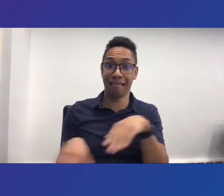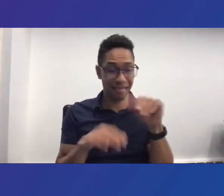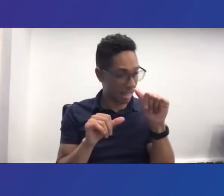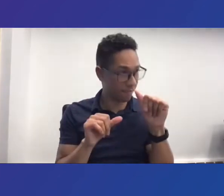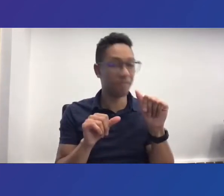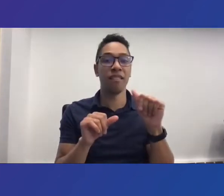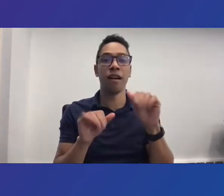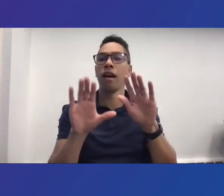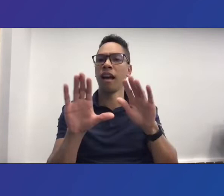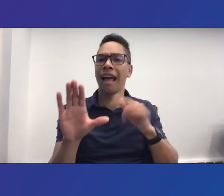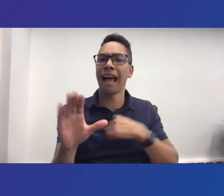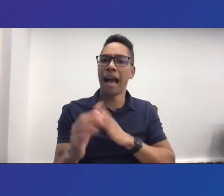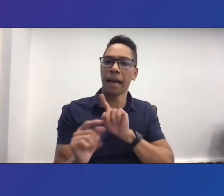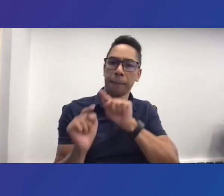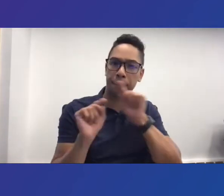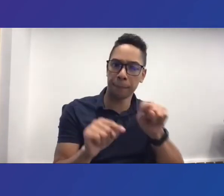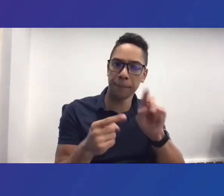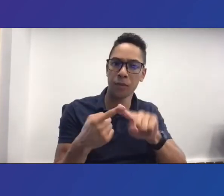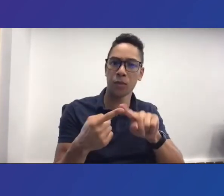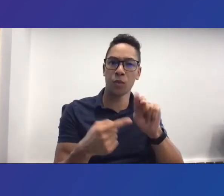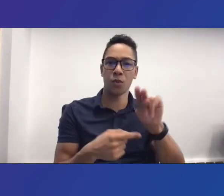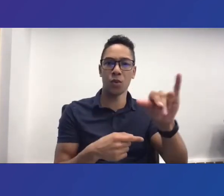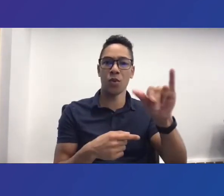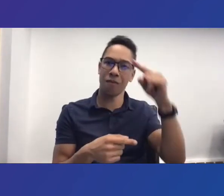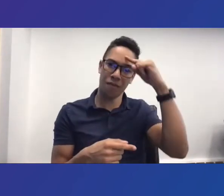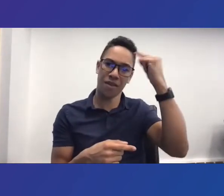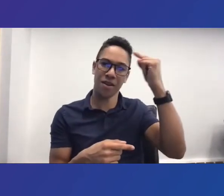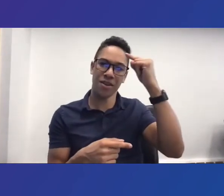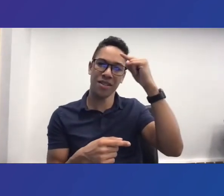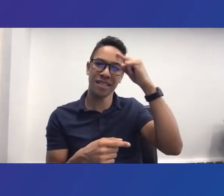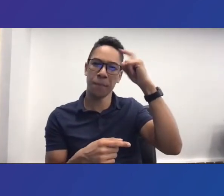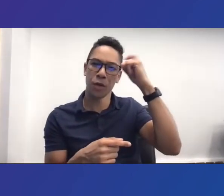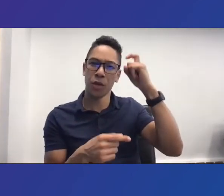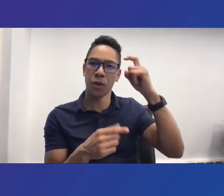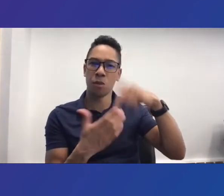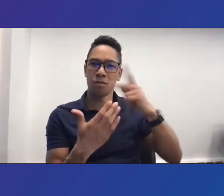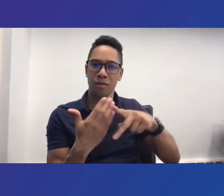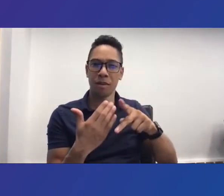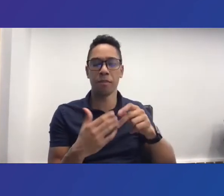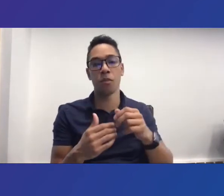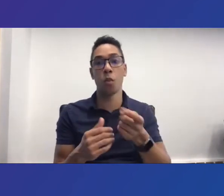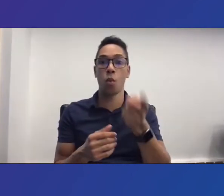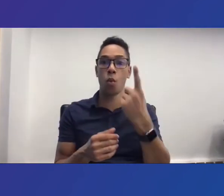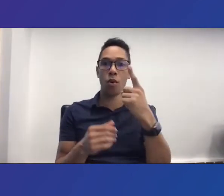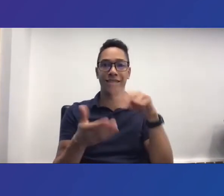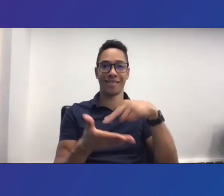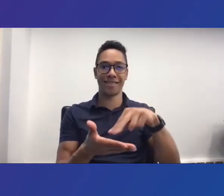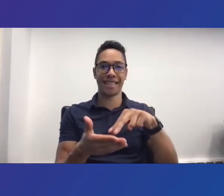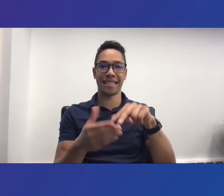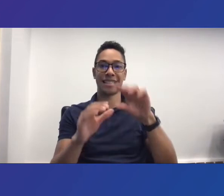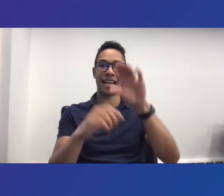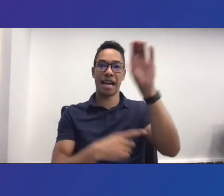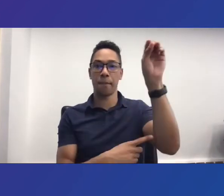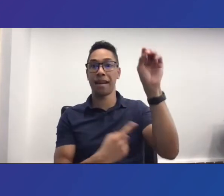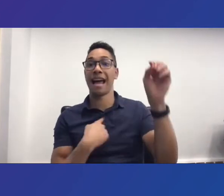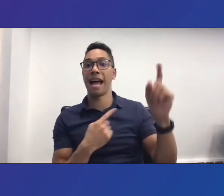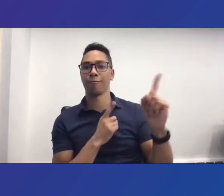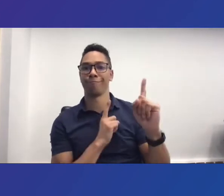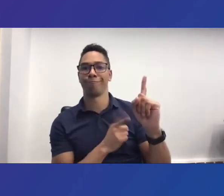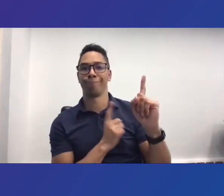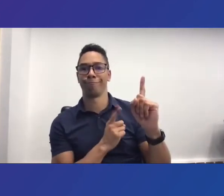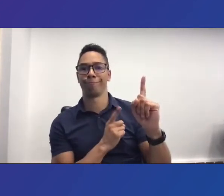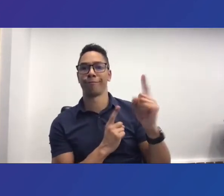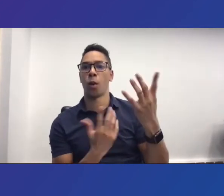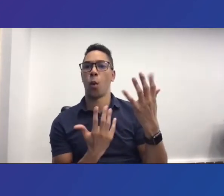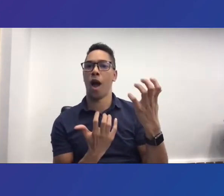came to New York. I went to a summer program, and I had this one dance company in my mind that I was going to dance for. That's it.